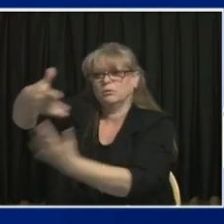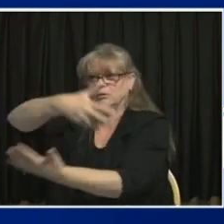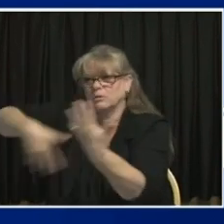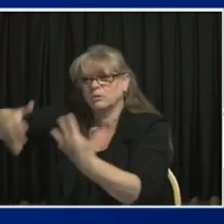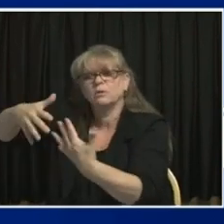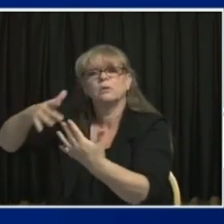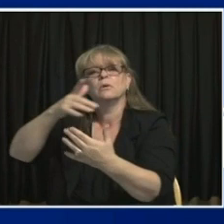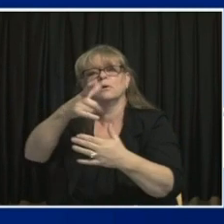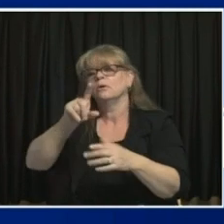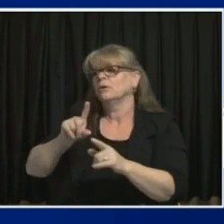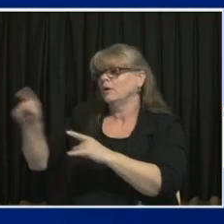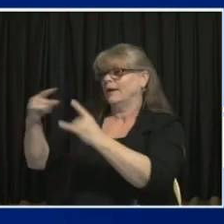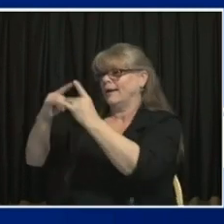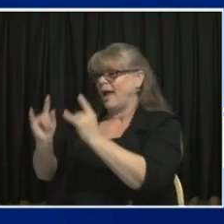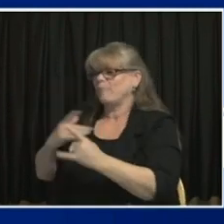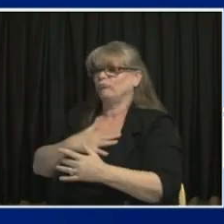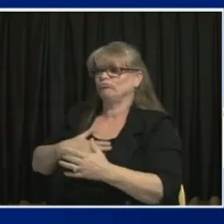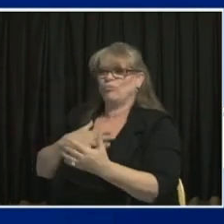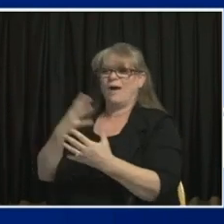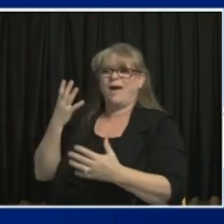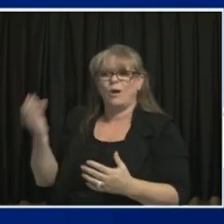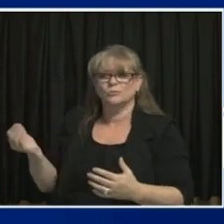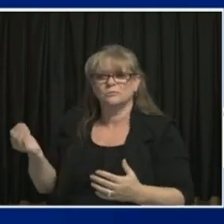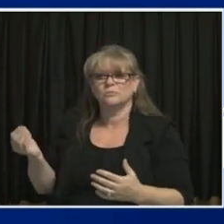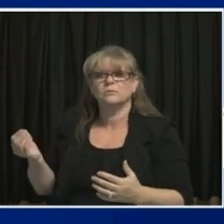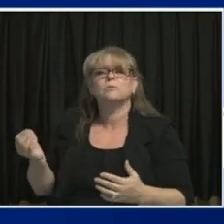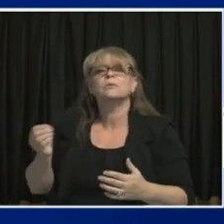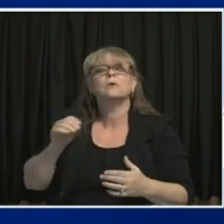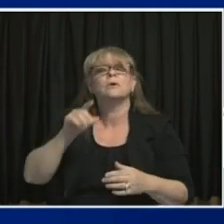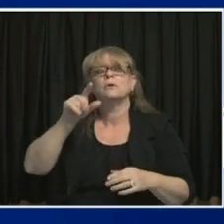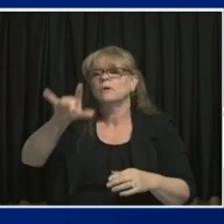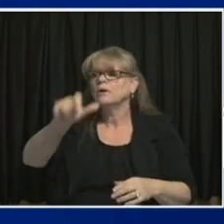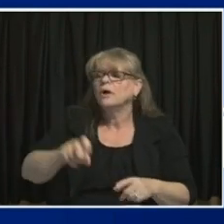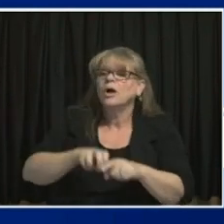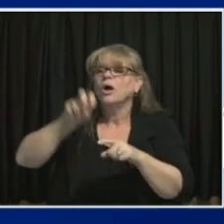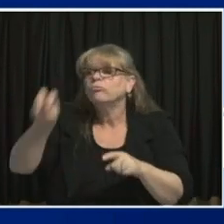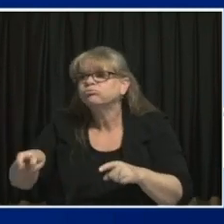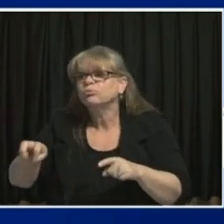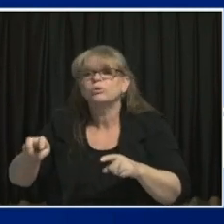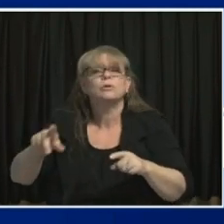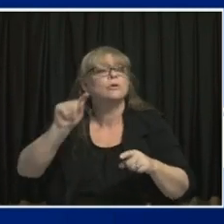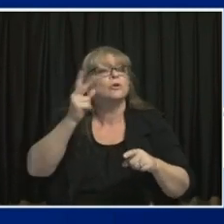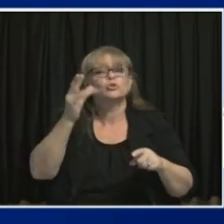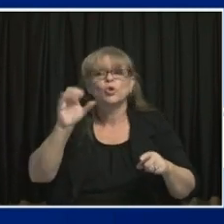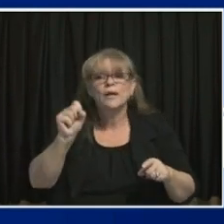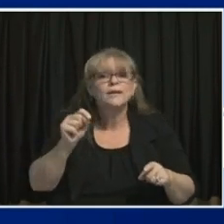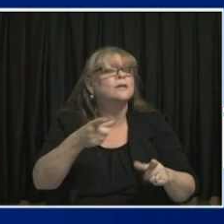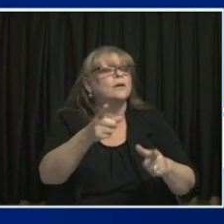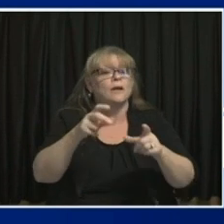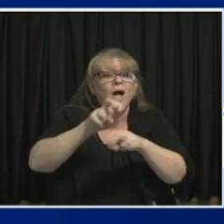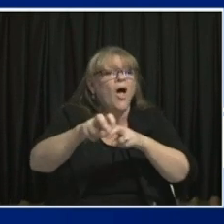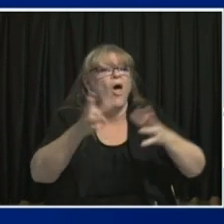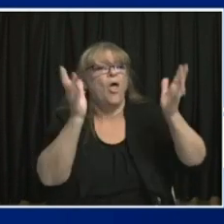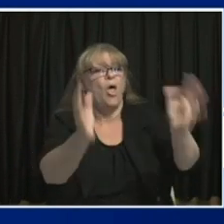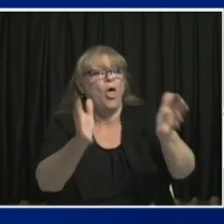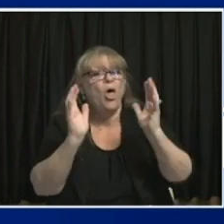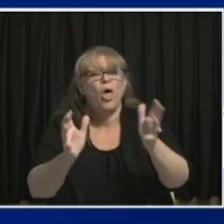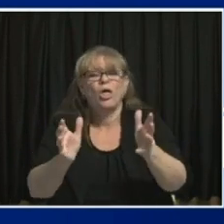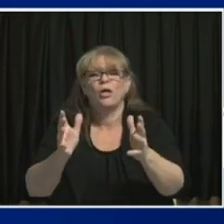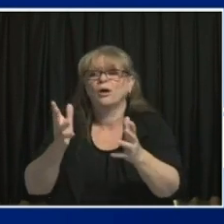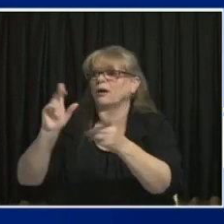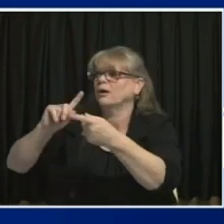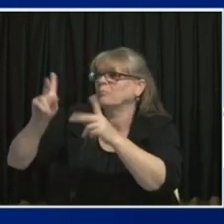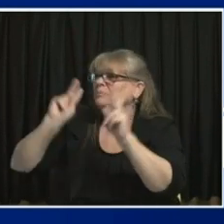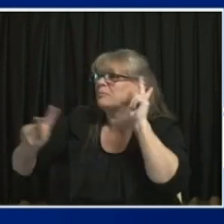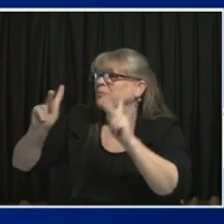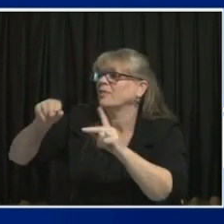this as a tourism opportunity to visit other communities in the state. That's really what's so important. In a few weeks, the U.S. Forest Service